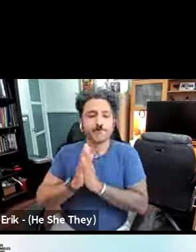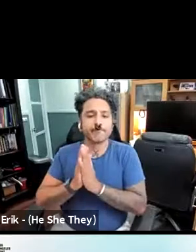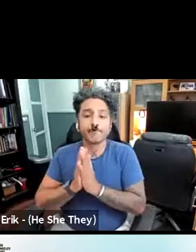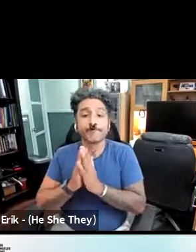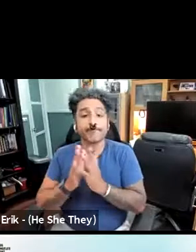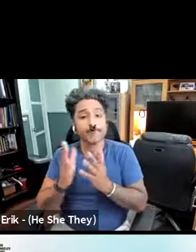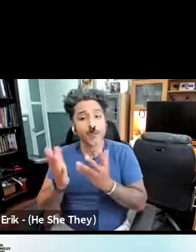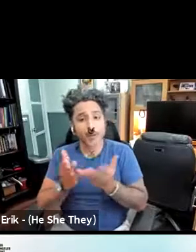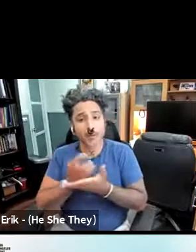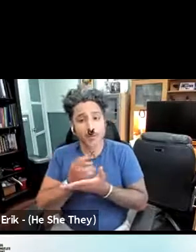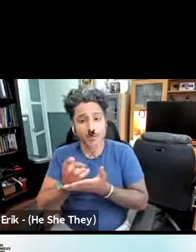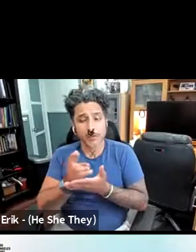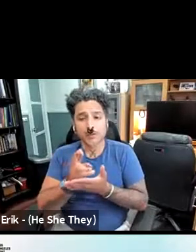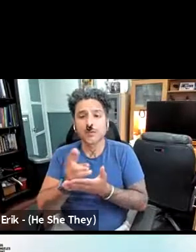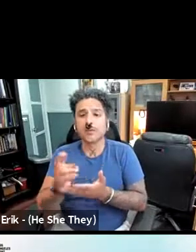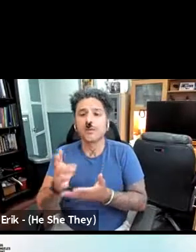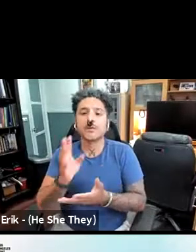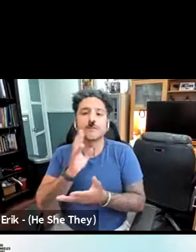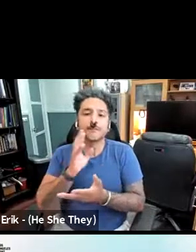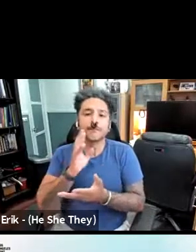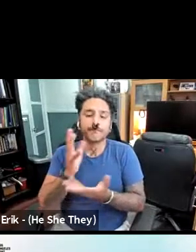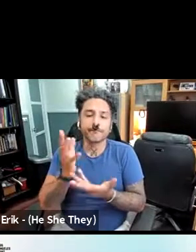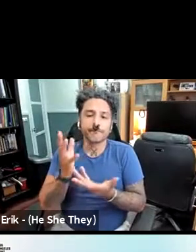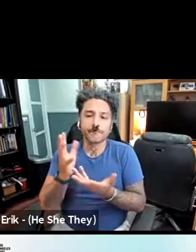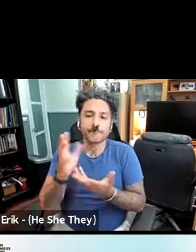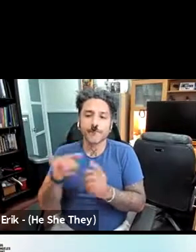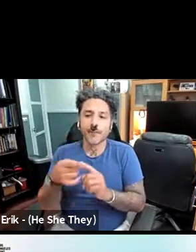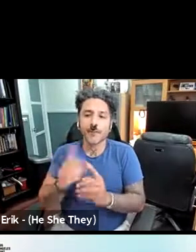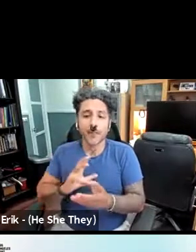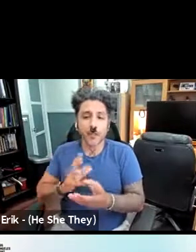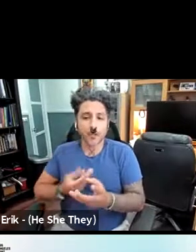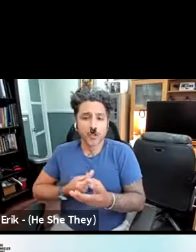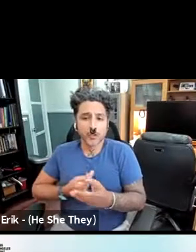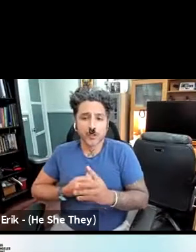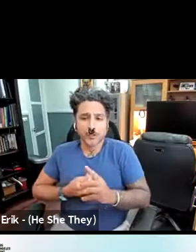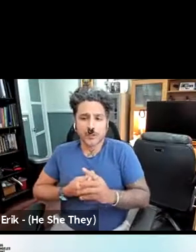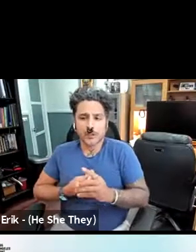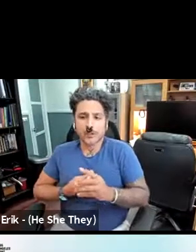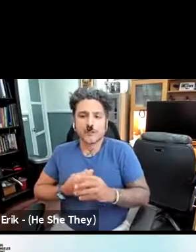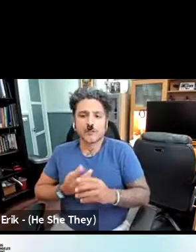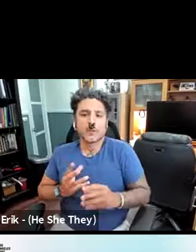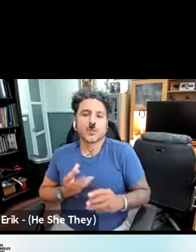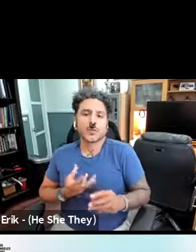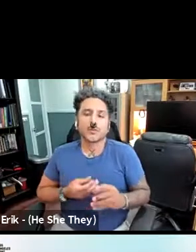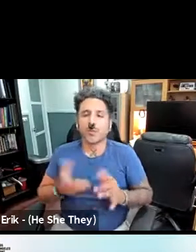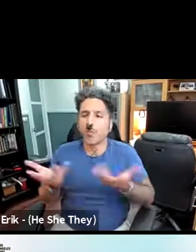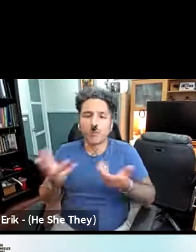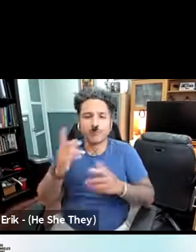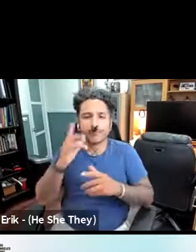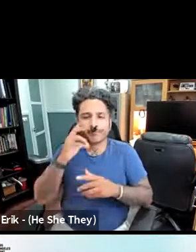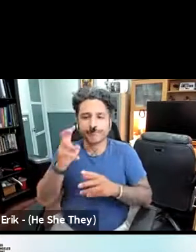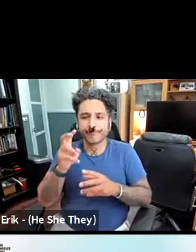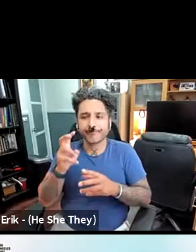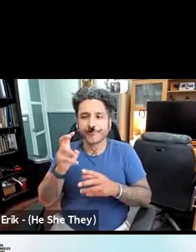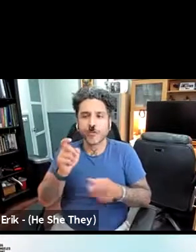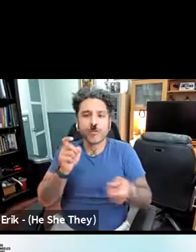providing resources and speaking life into their transition, no matter however it looks, right? We don't